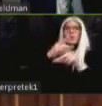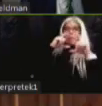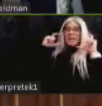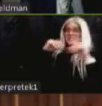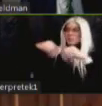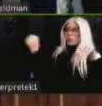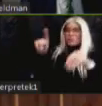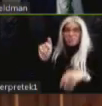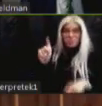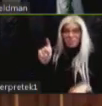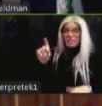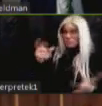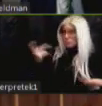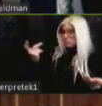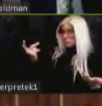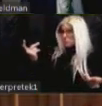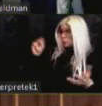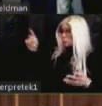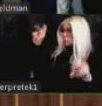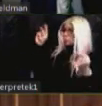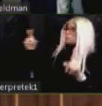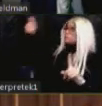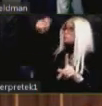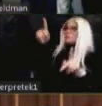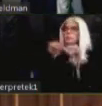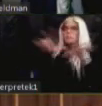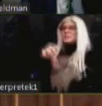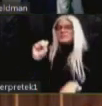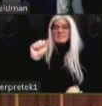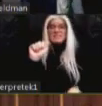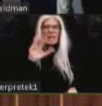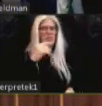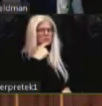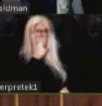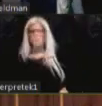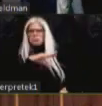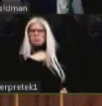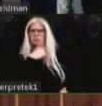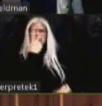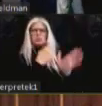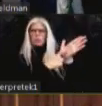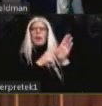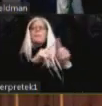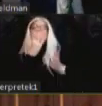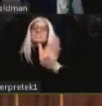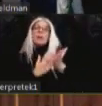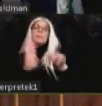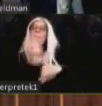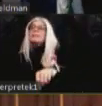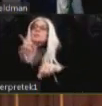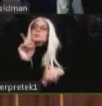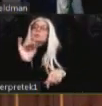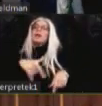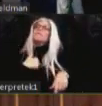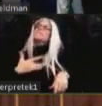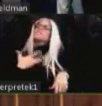as a reminder. I don't think it's required, but I know a number of stores do it. That's why I figured it's enough of what they're doing.